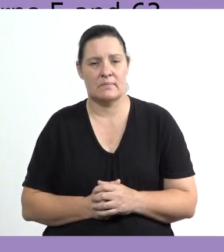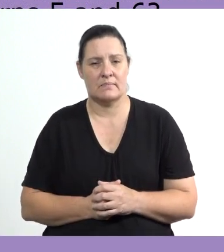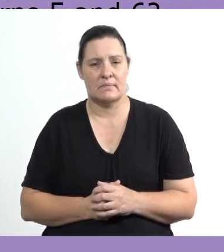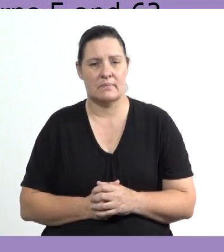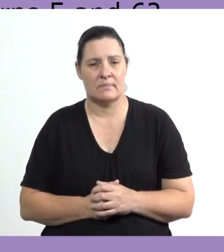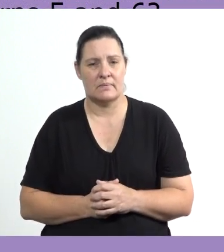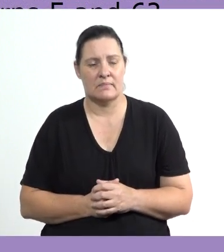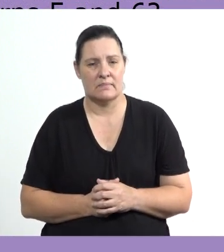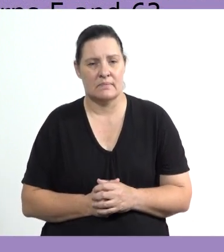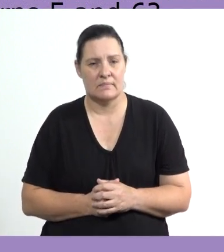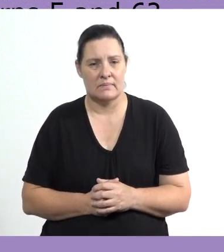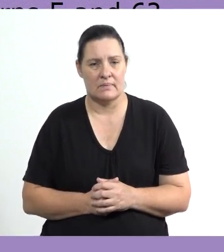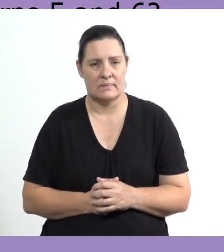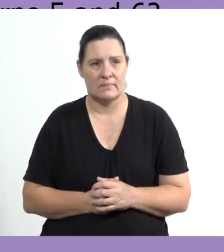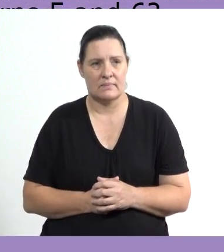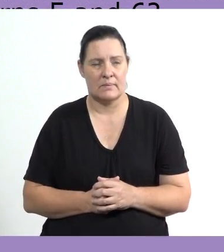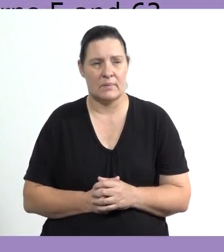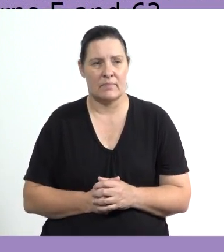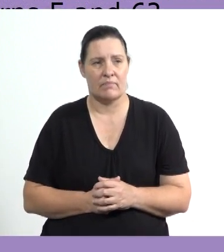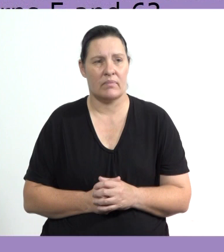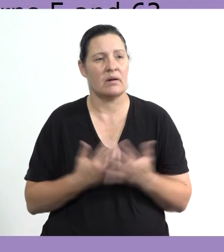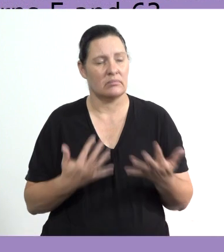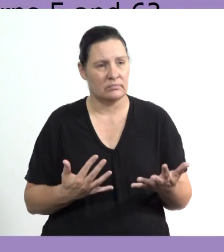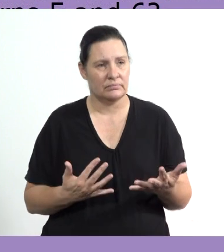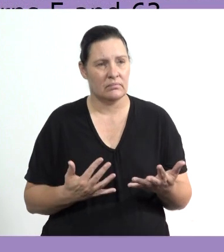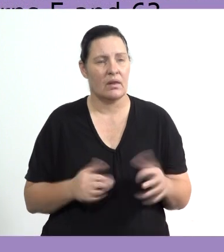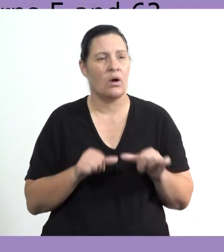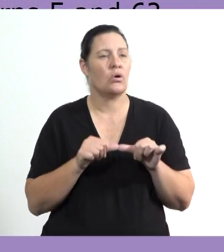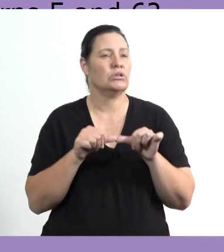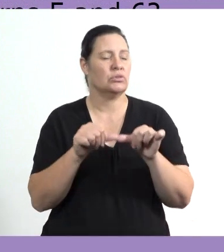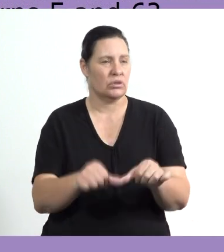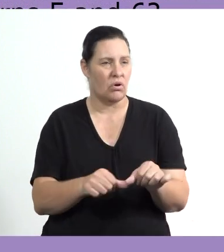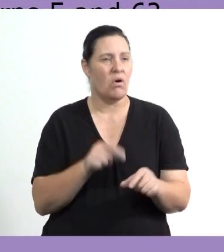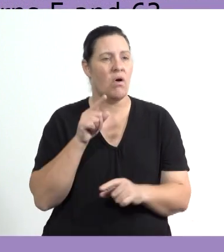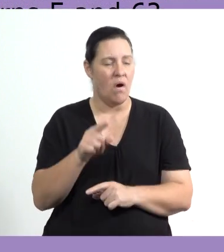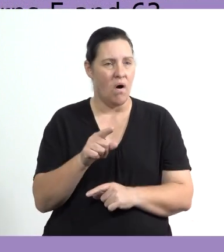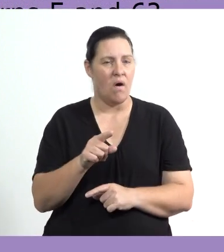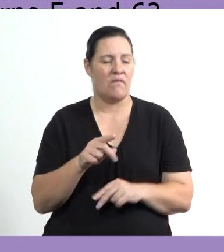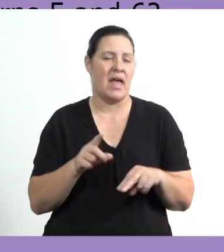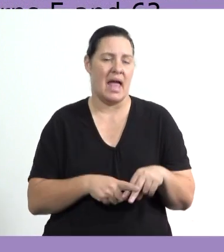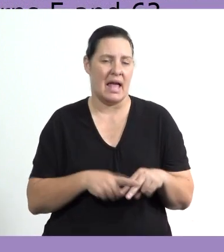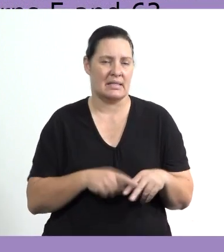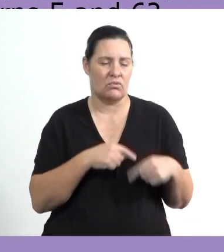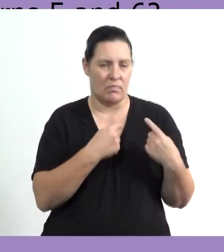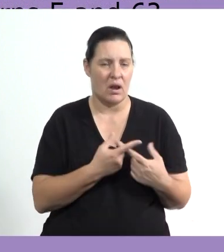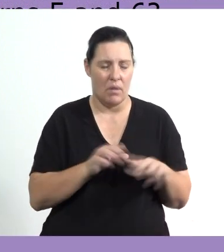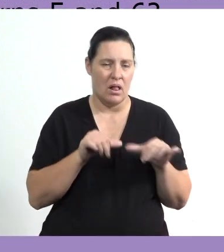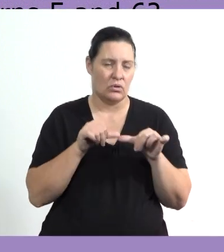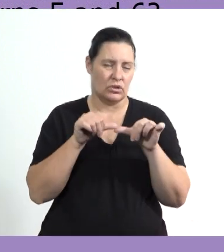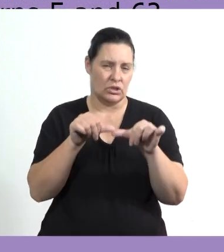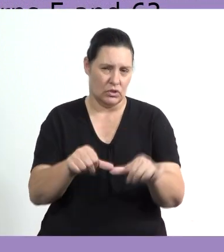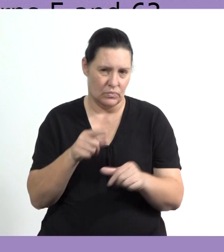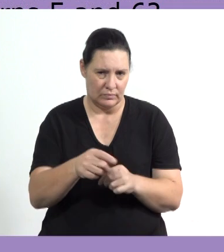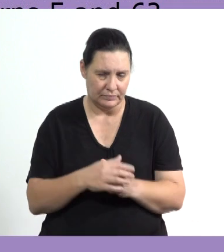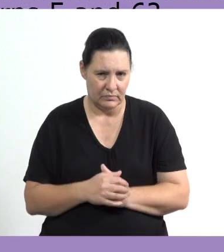be 2, 4, and 6. And that is now a continuation of this AIDS ribbon that is